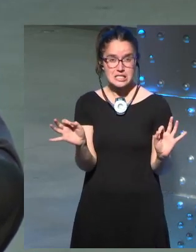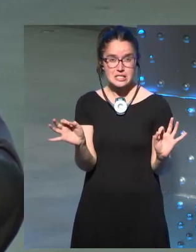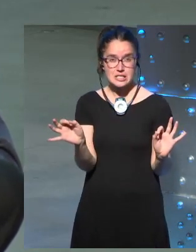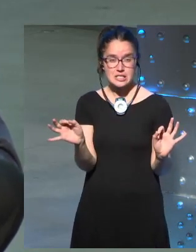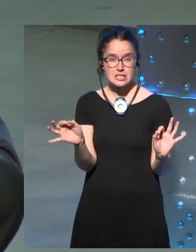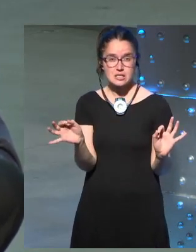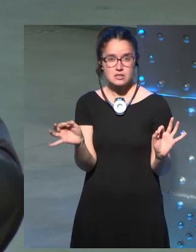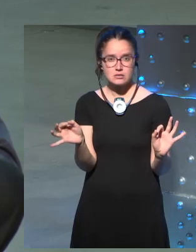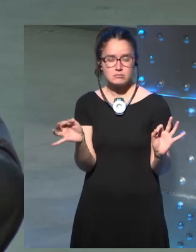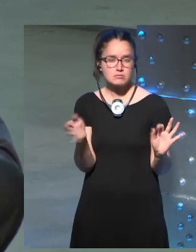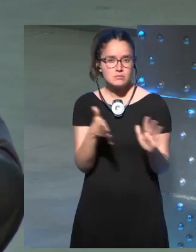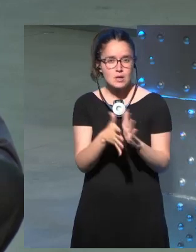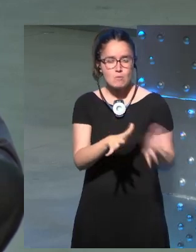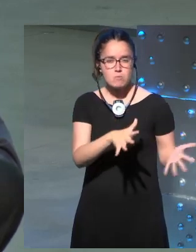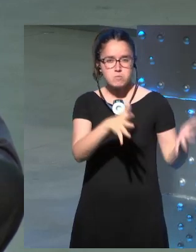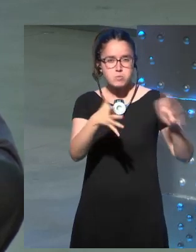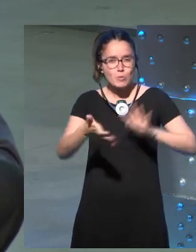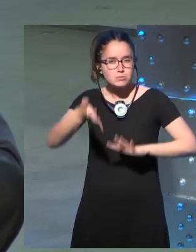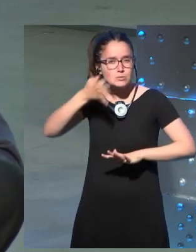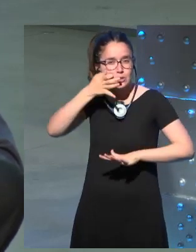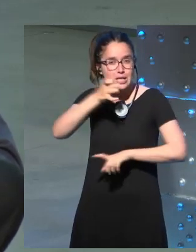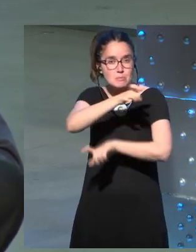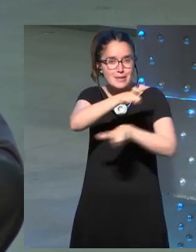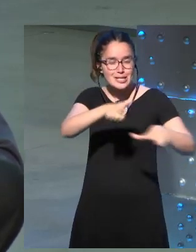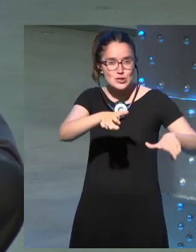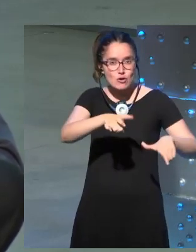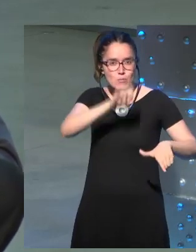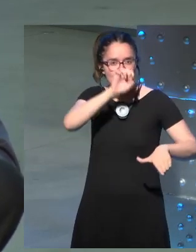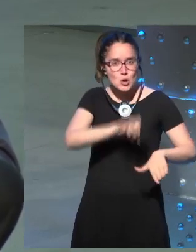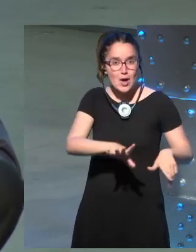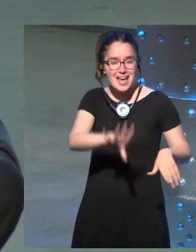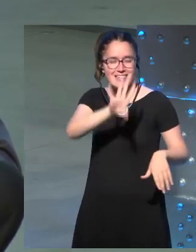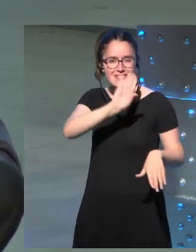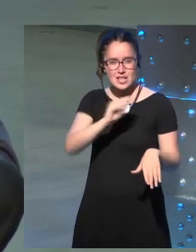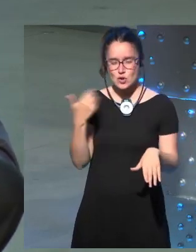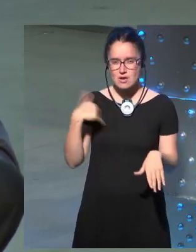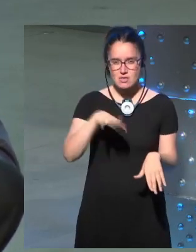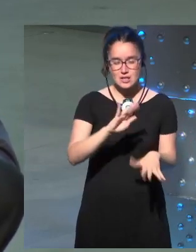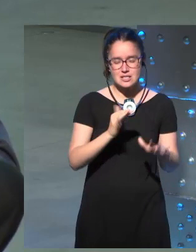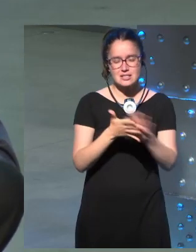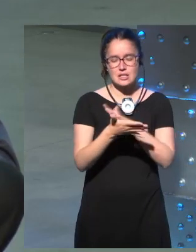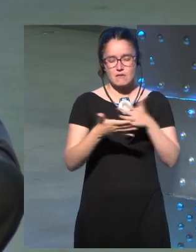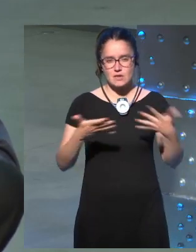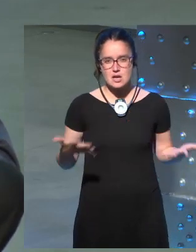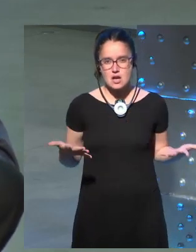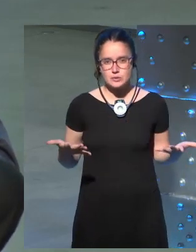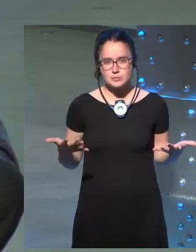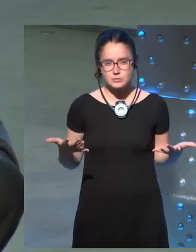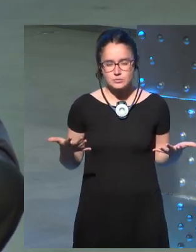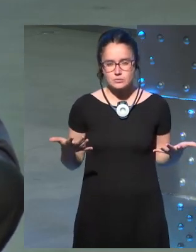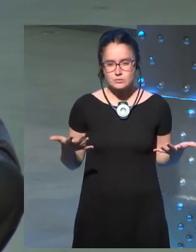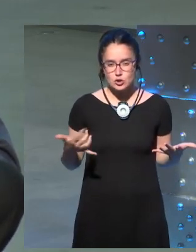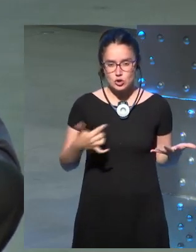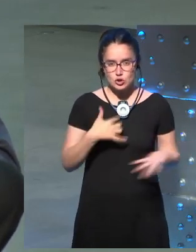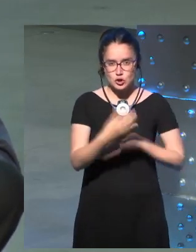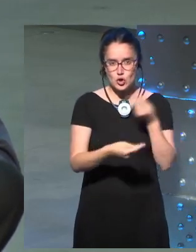what fans understand already. So fans, and a main point I'm making in the book